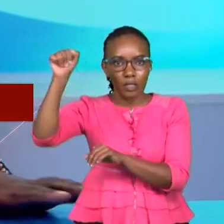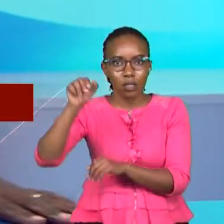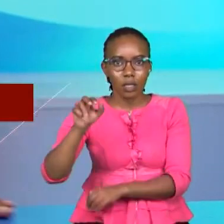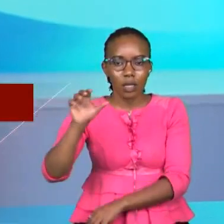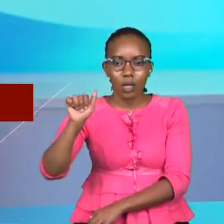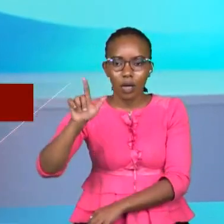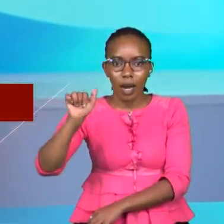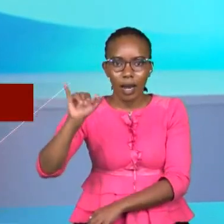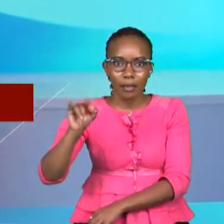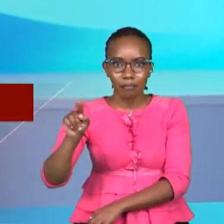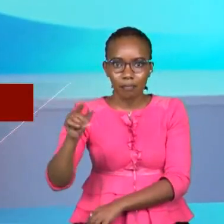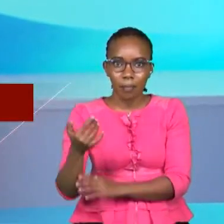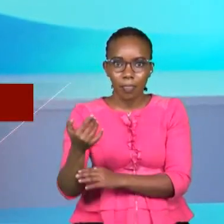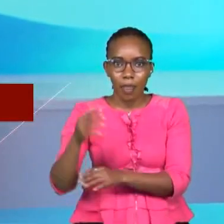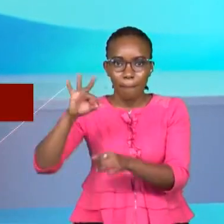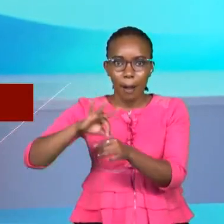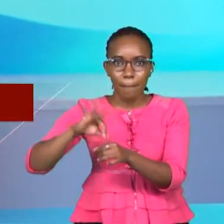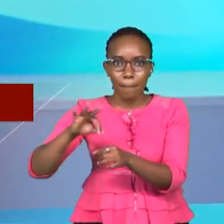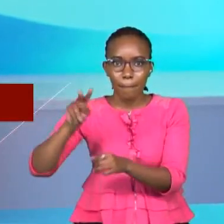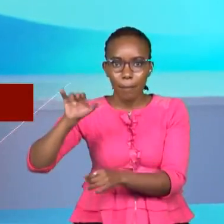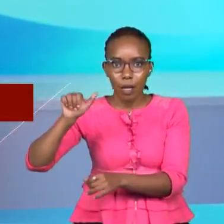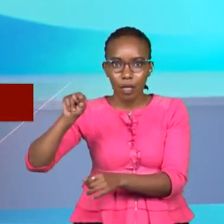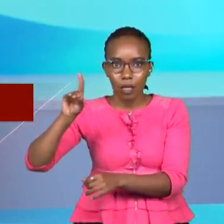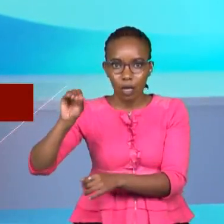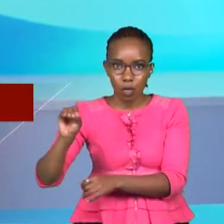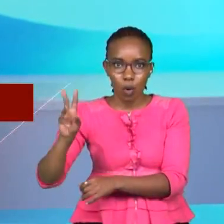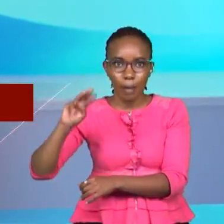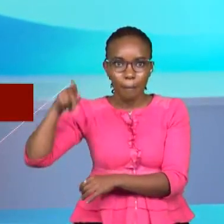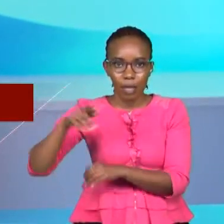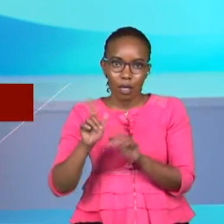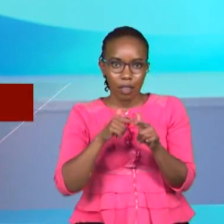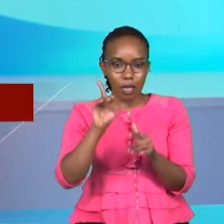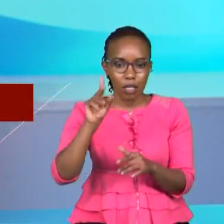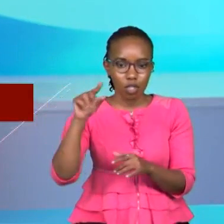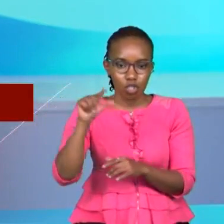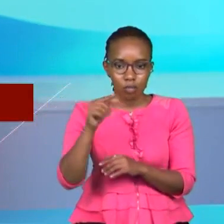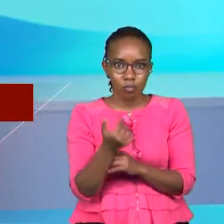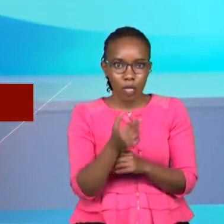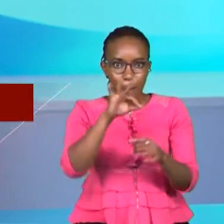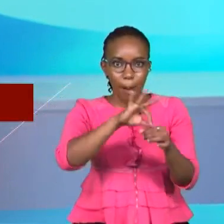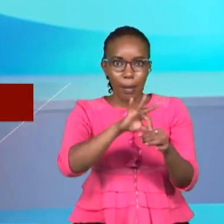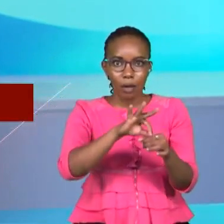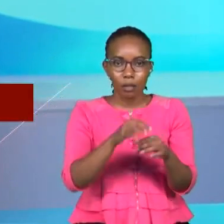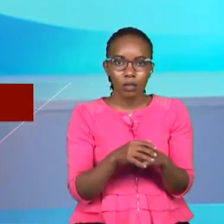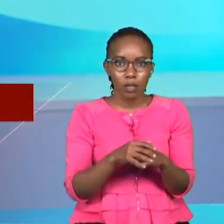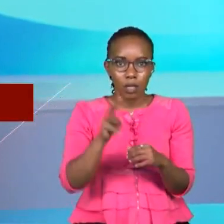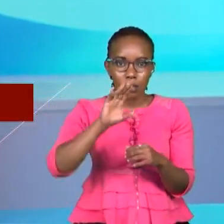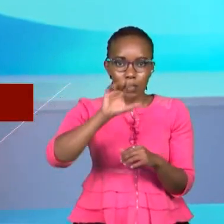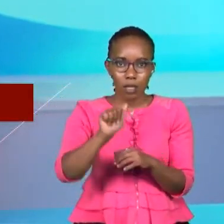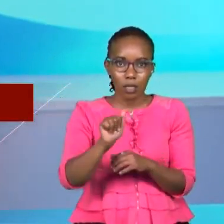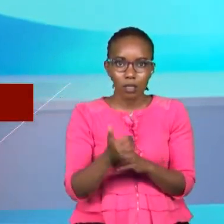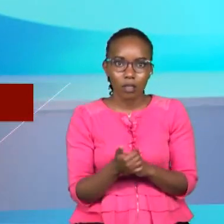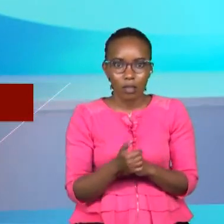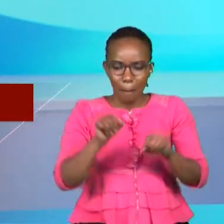Robert Alai, he'll be vying for Nyando MP, and of course, DNG. He'll be vying for an MC. That is